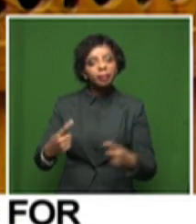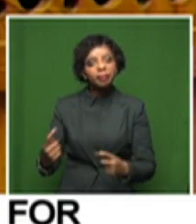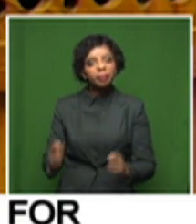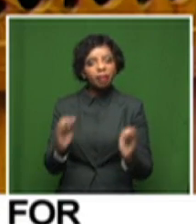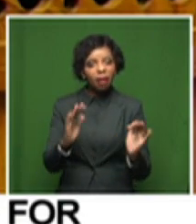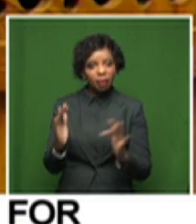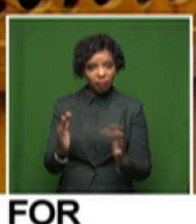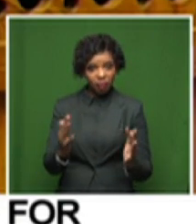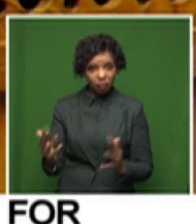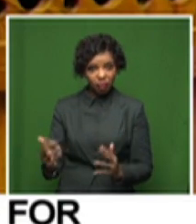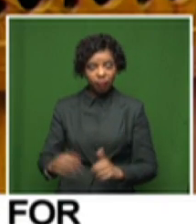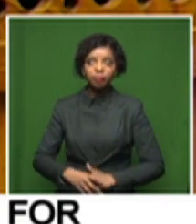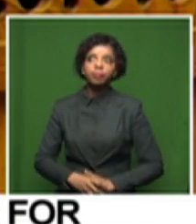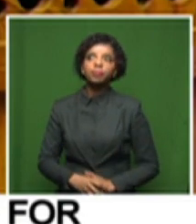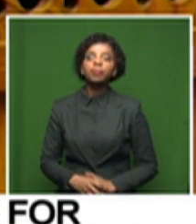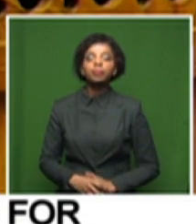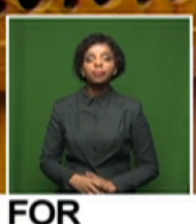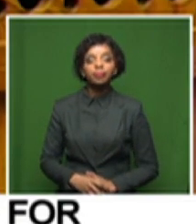way forward,